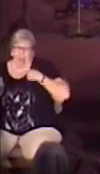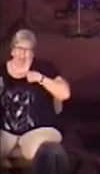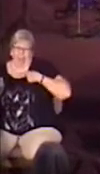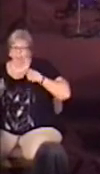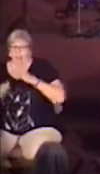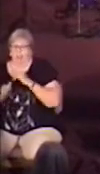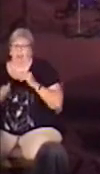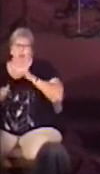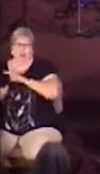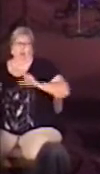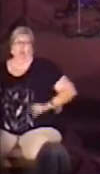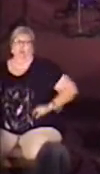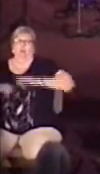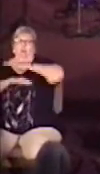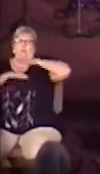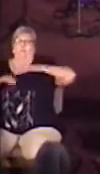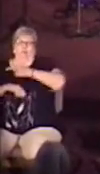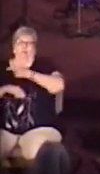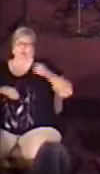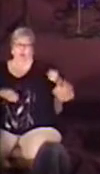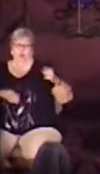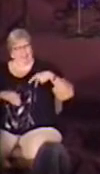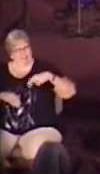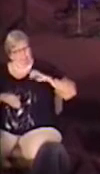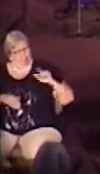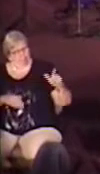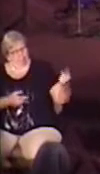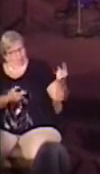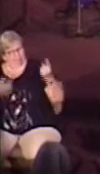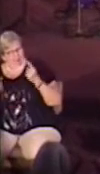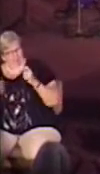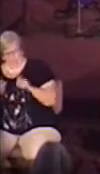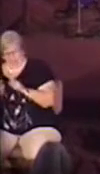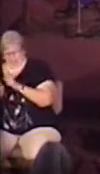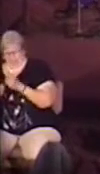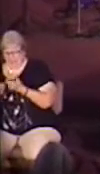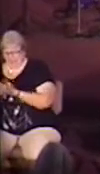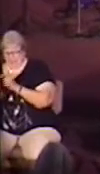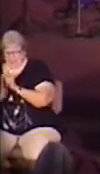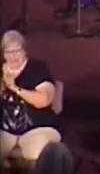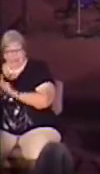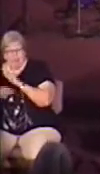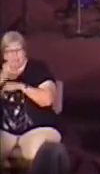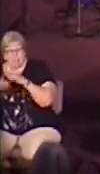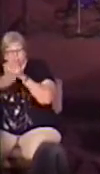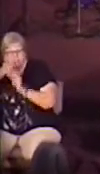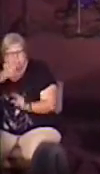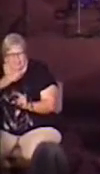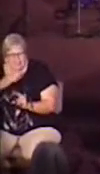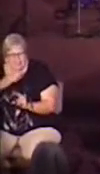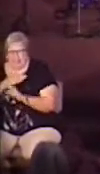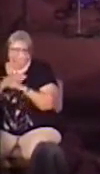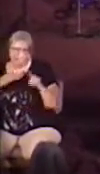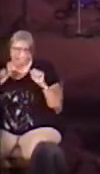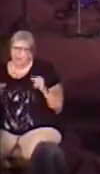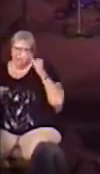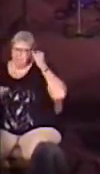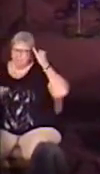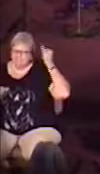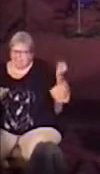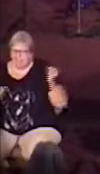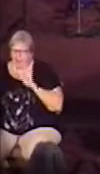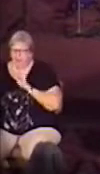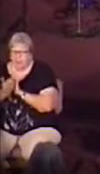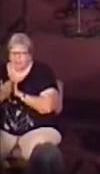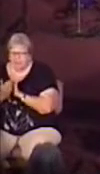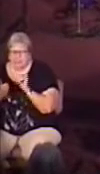am a lord over you. And so Paul comes along, and he writes the New Testament about humility, and you can just imagine the